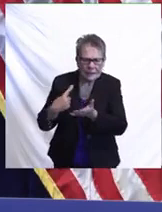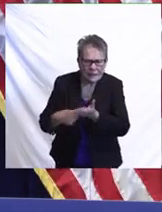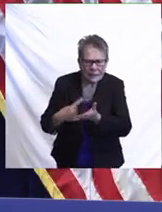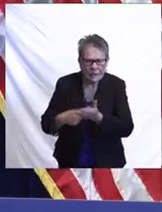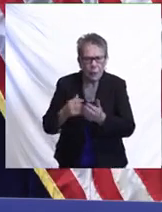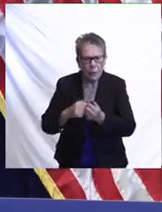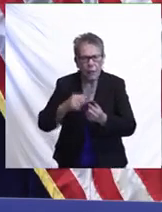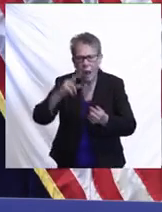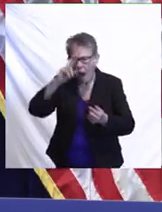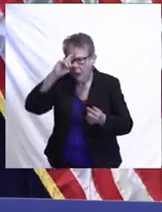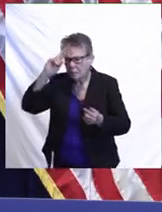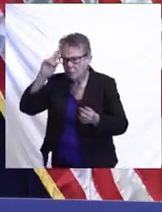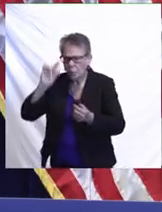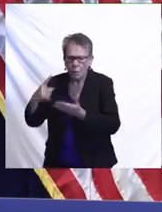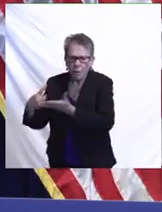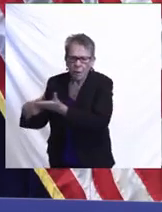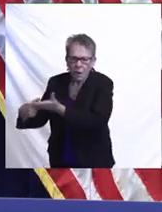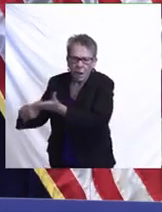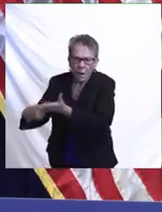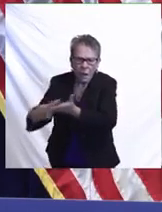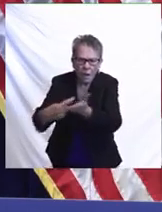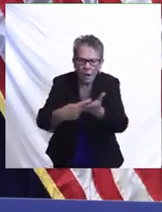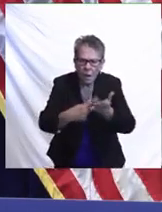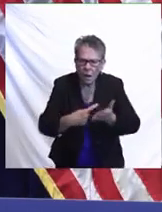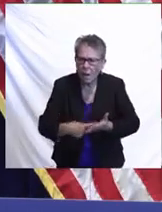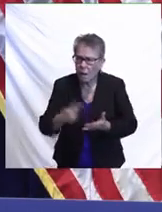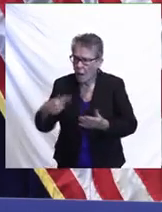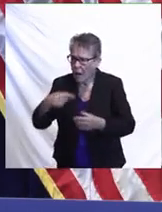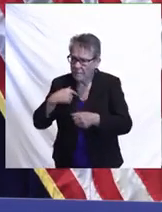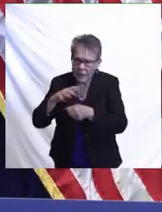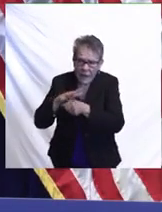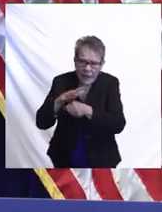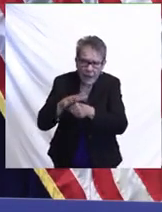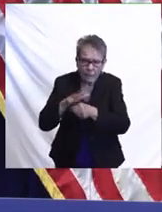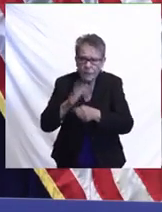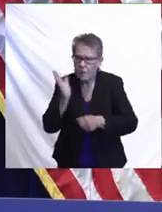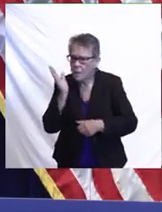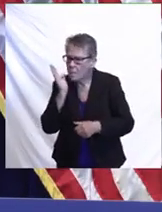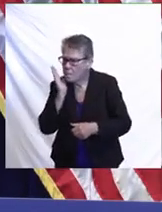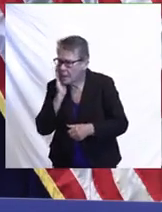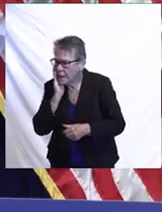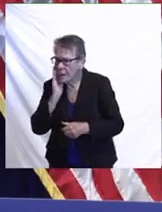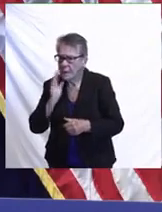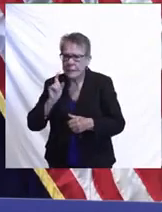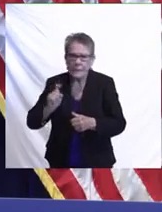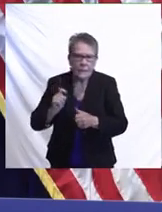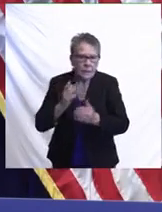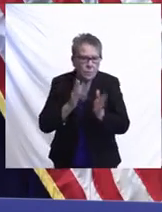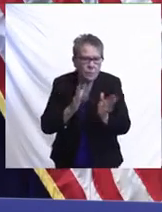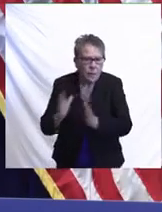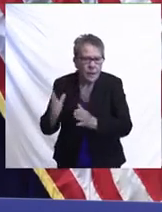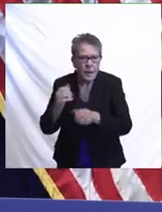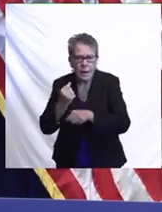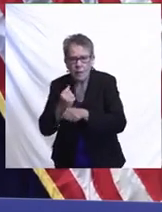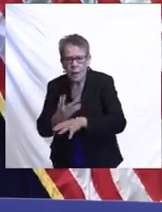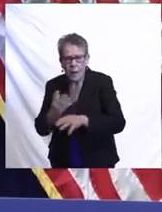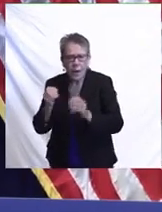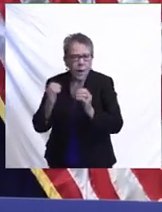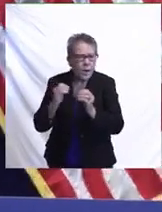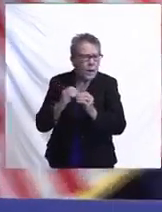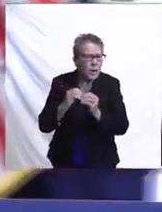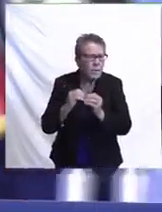decisions whether any curtailments need to take place. But right now, we don't see that happening.